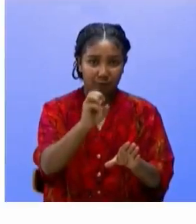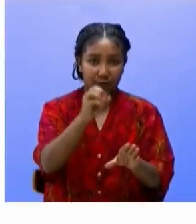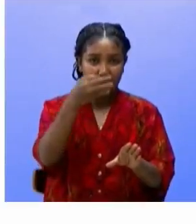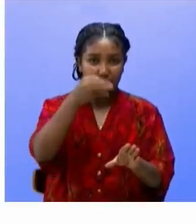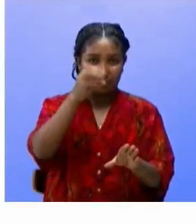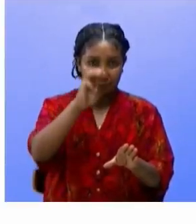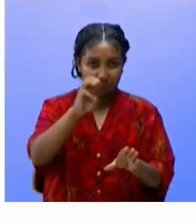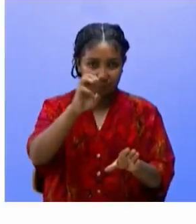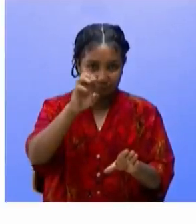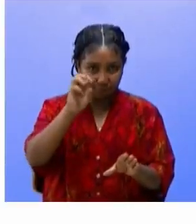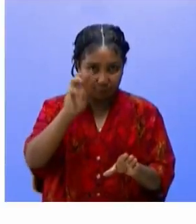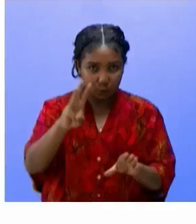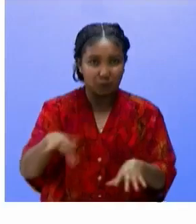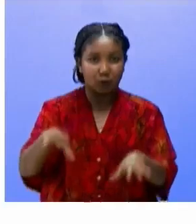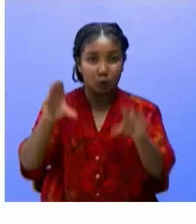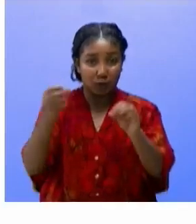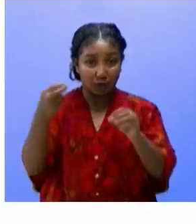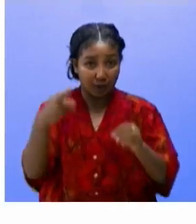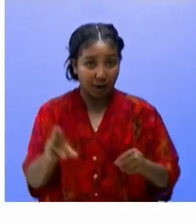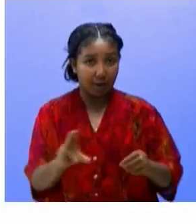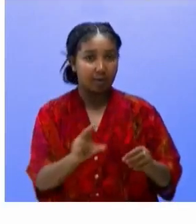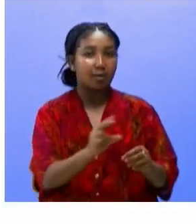students